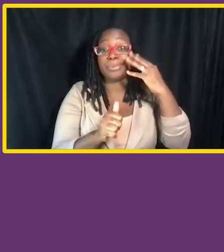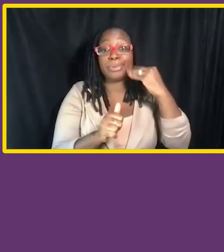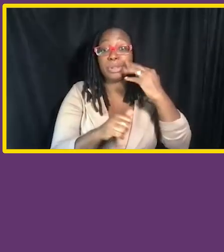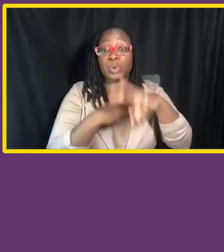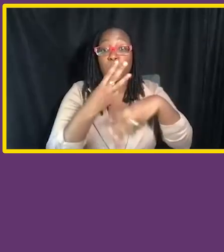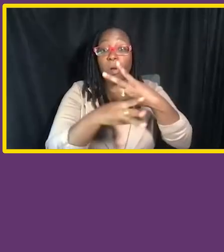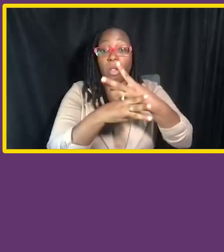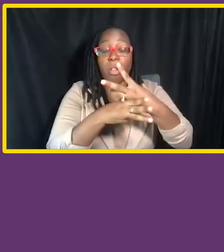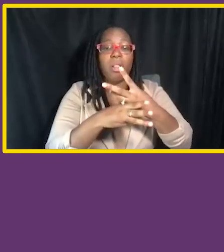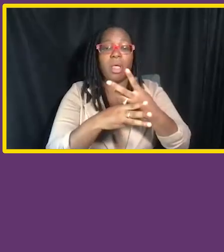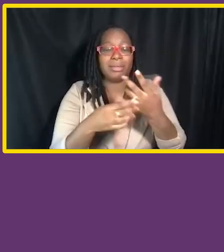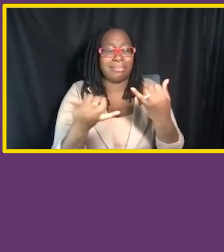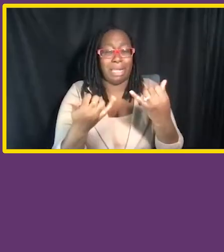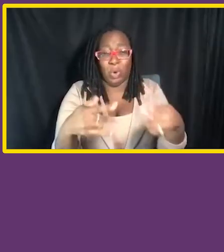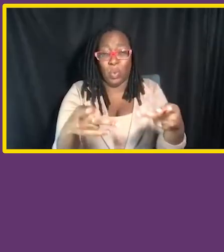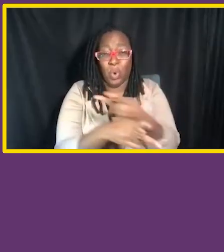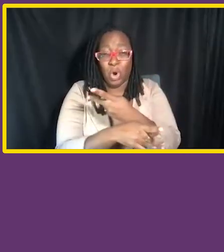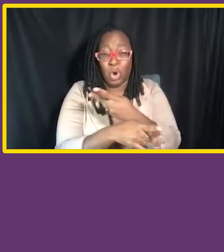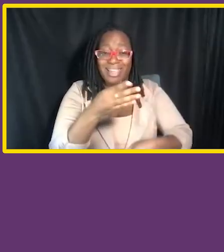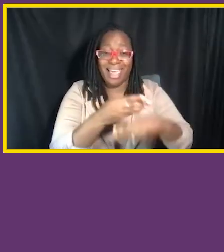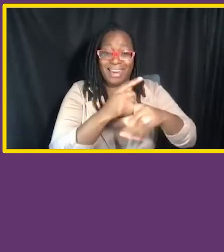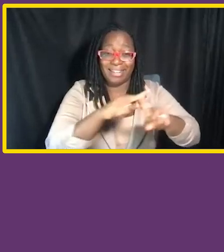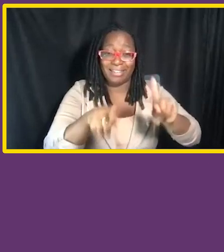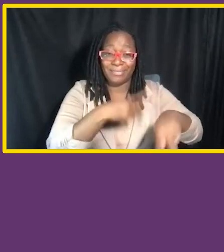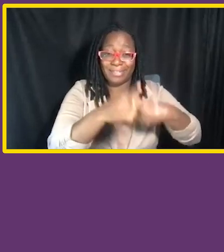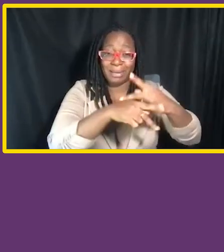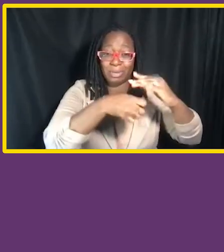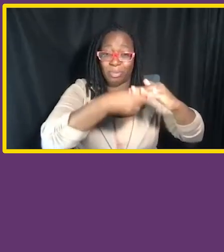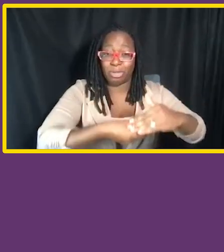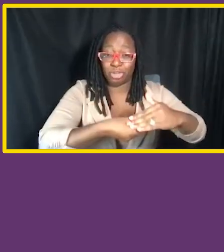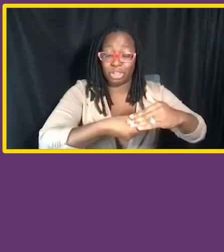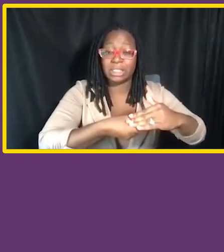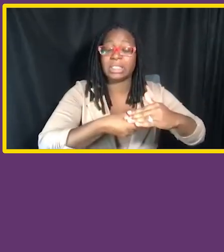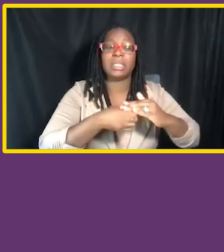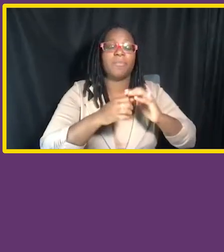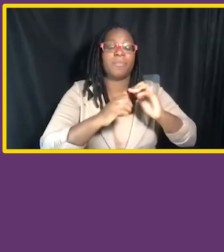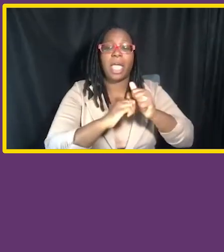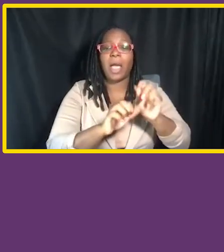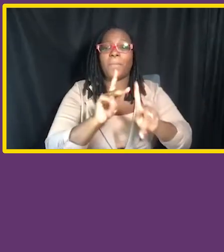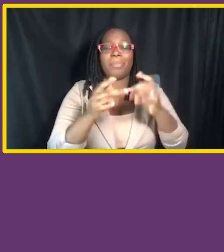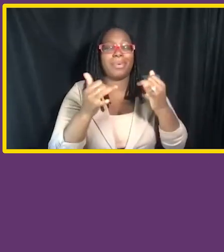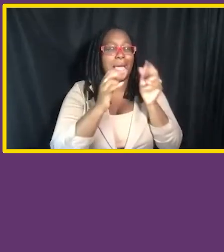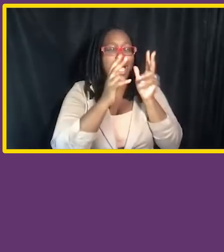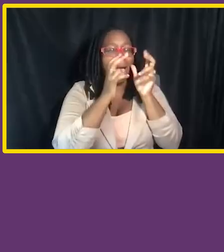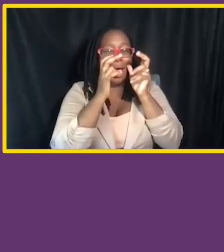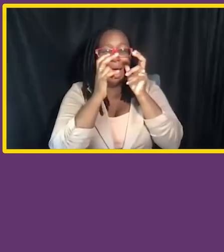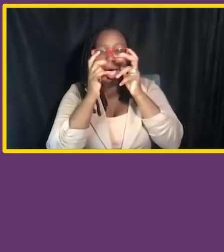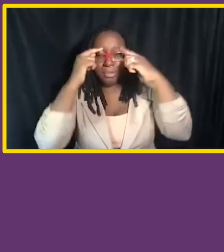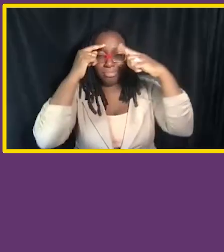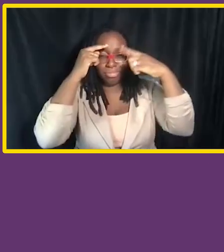that. And the way that other people are interpreting the world and their experience